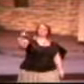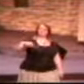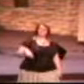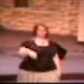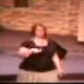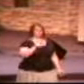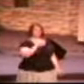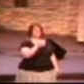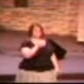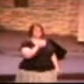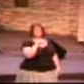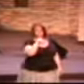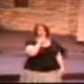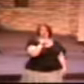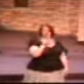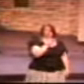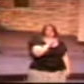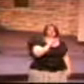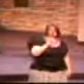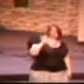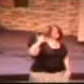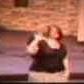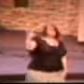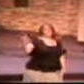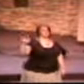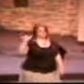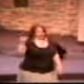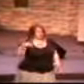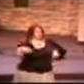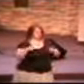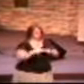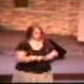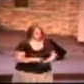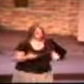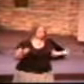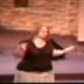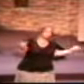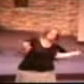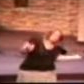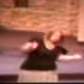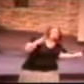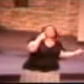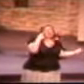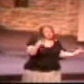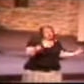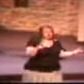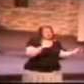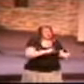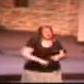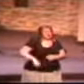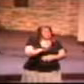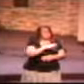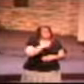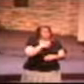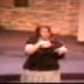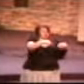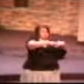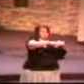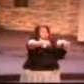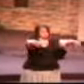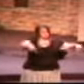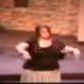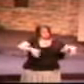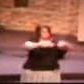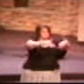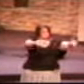Mufasa says we don't ever go there well that's because kingdoms have boundaries God's